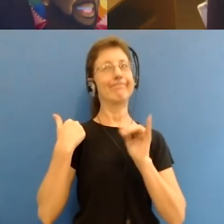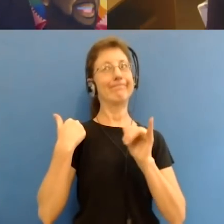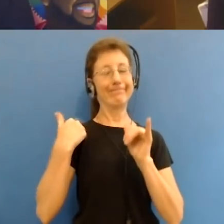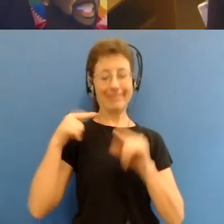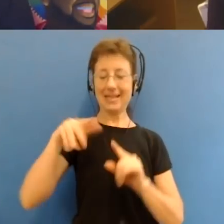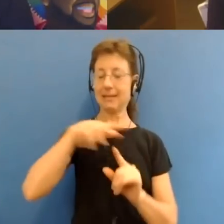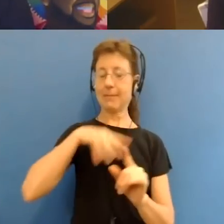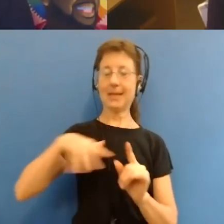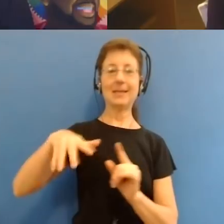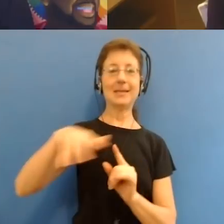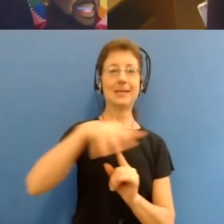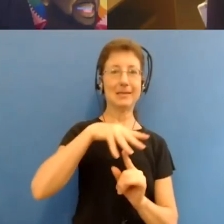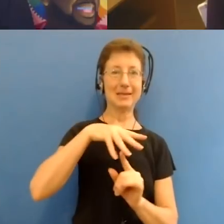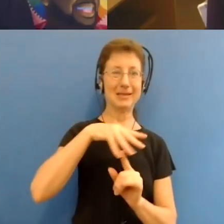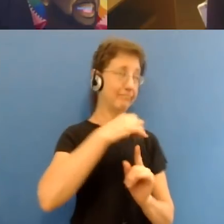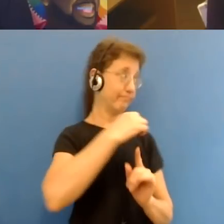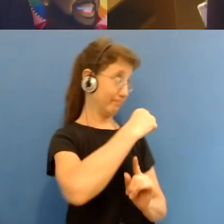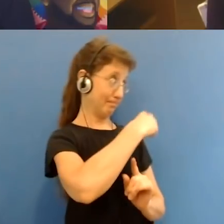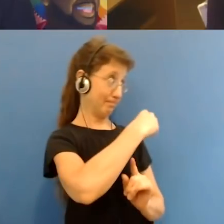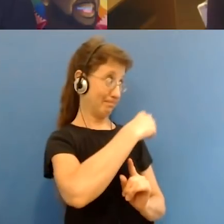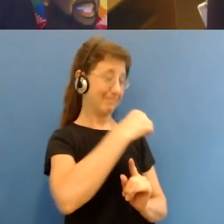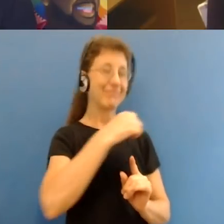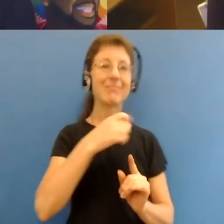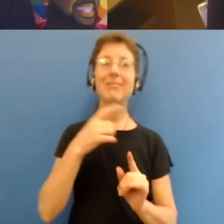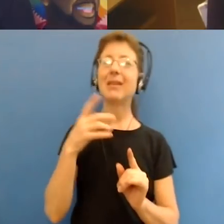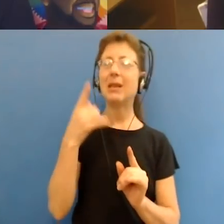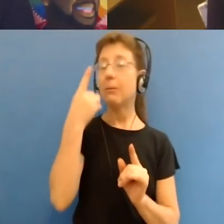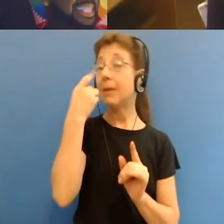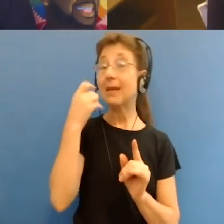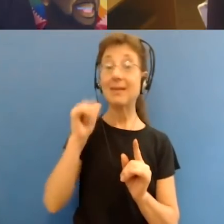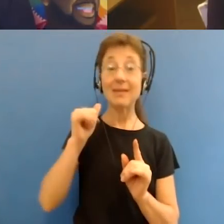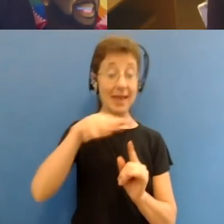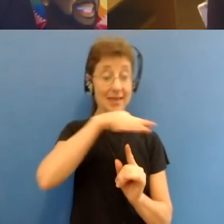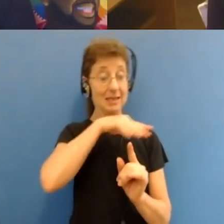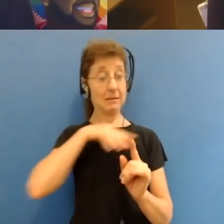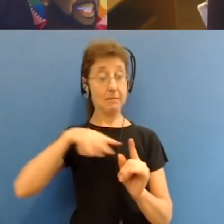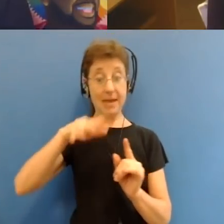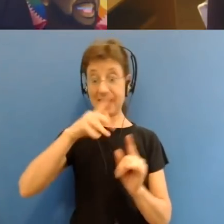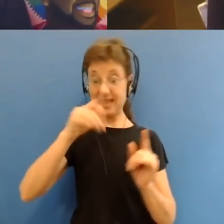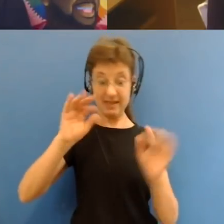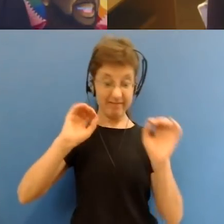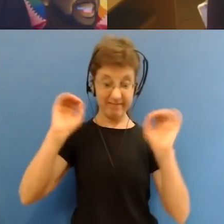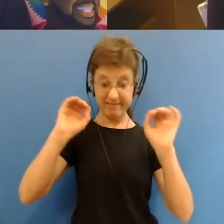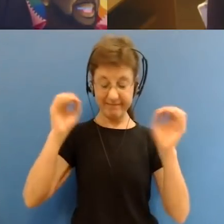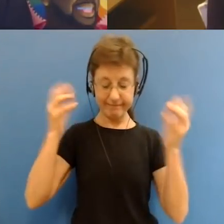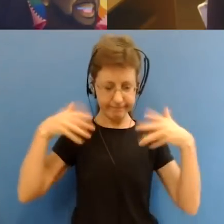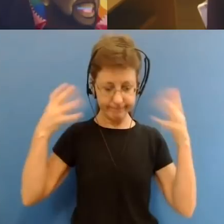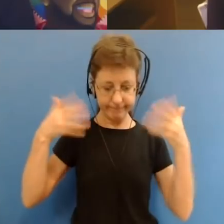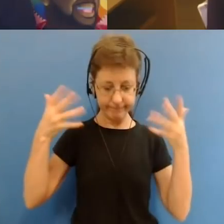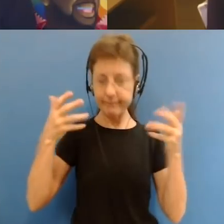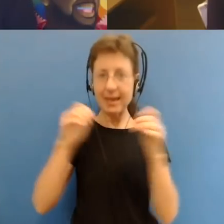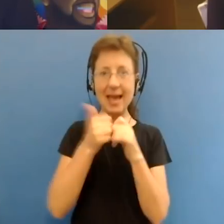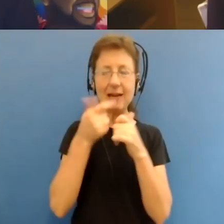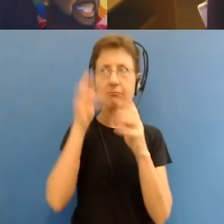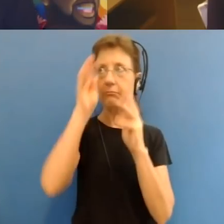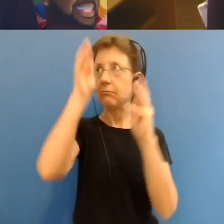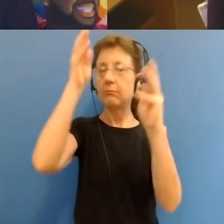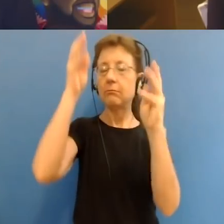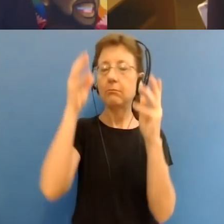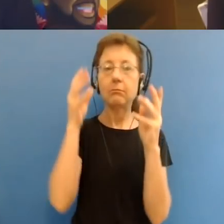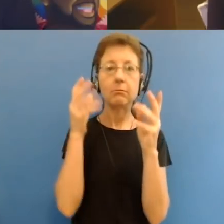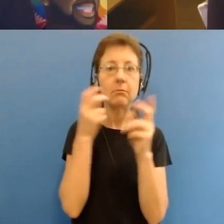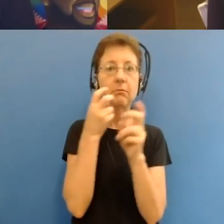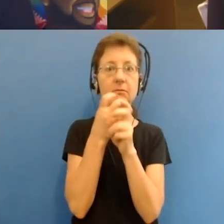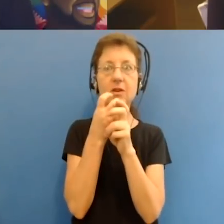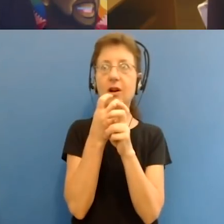Yes. You know, over and over again, because without space, it's hard for us to get creative and innovative. It's hard for us to give rise